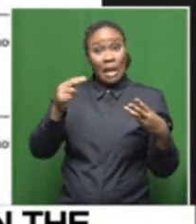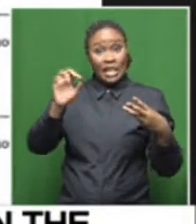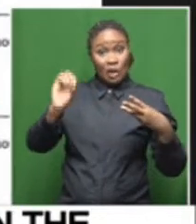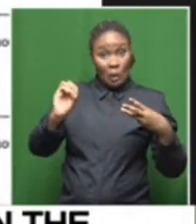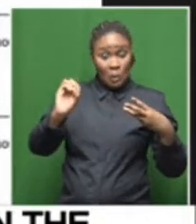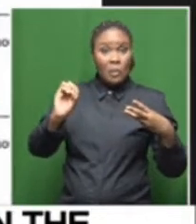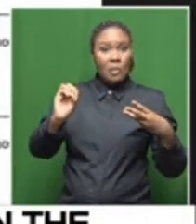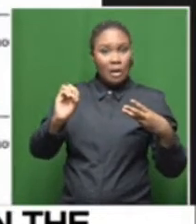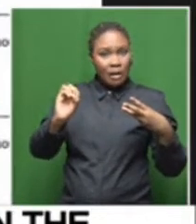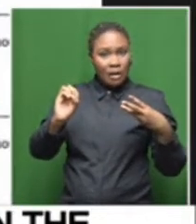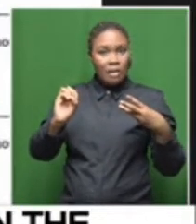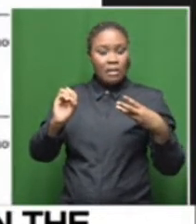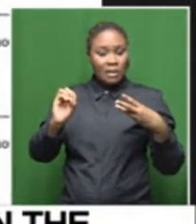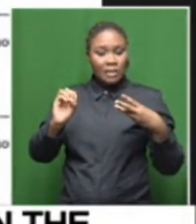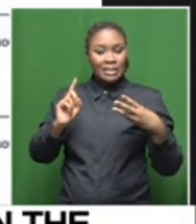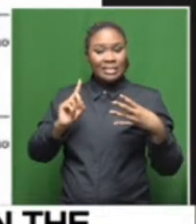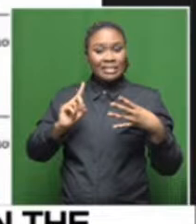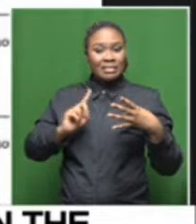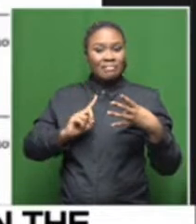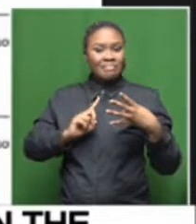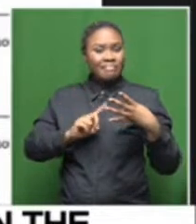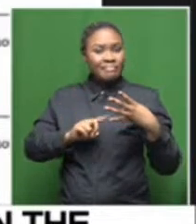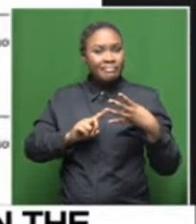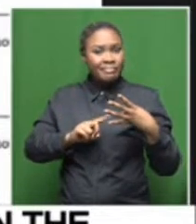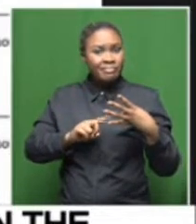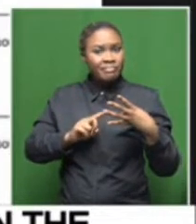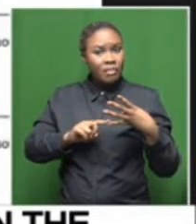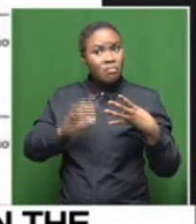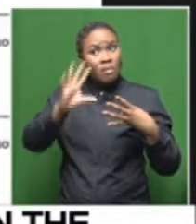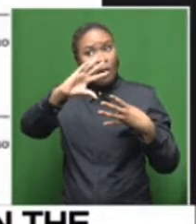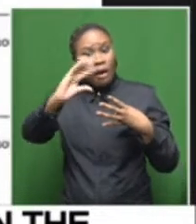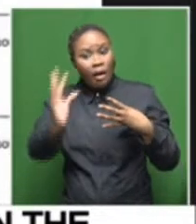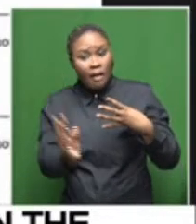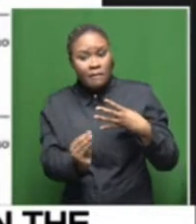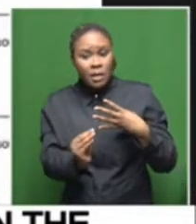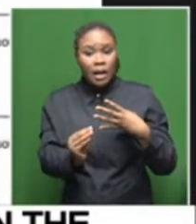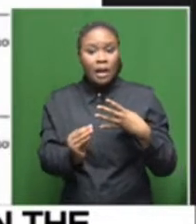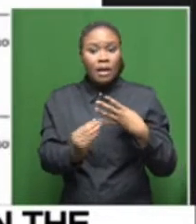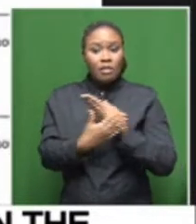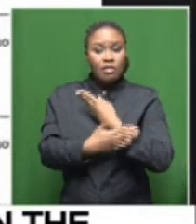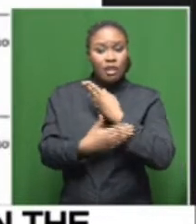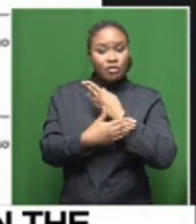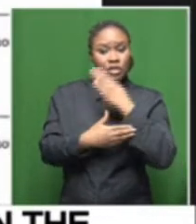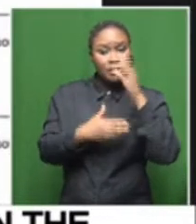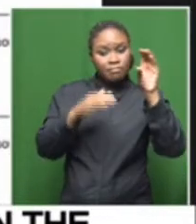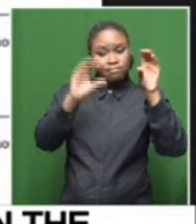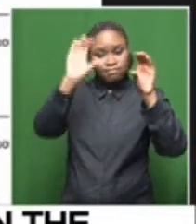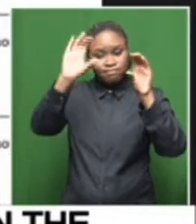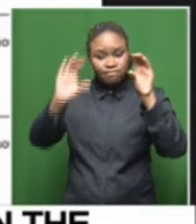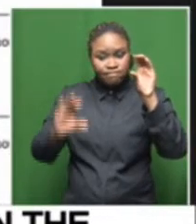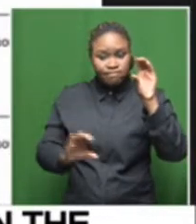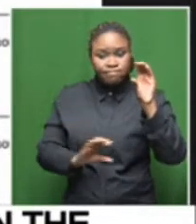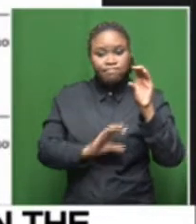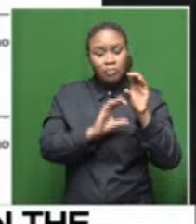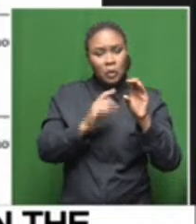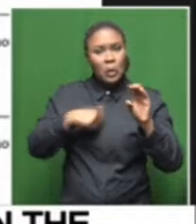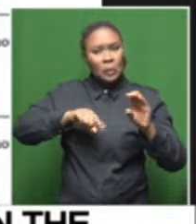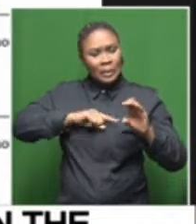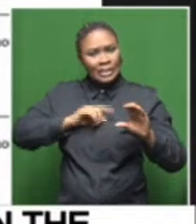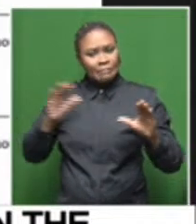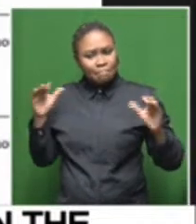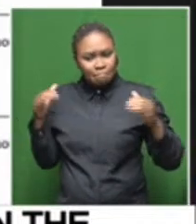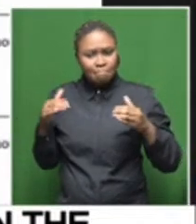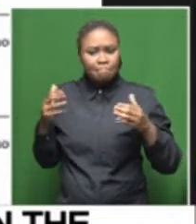within other partners within the continent as well. We're working at various possibilities, modalities through